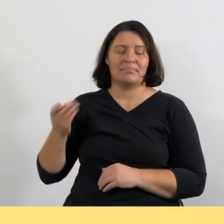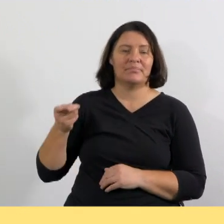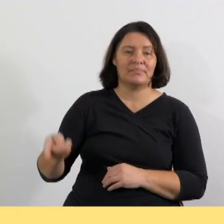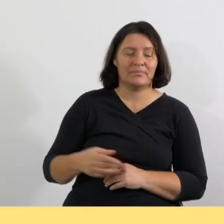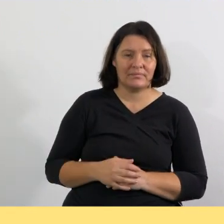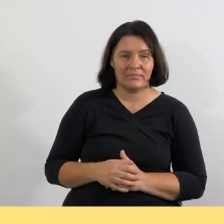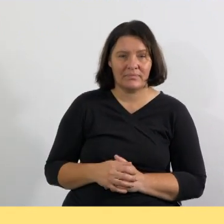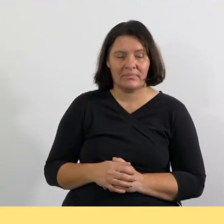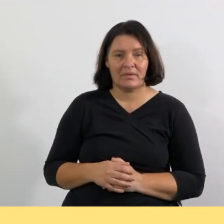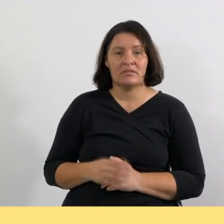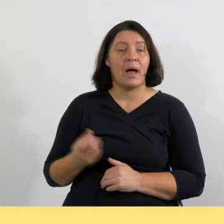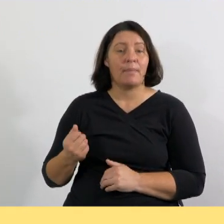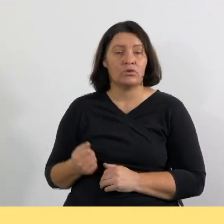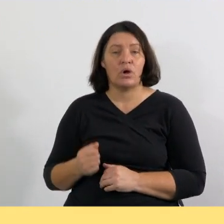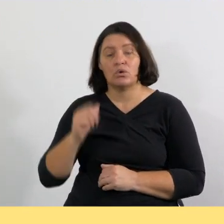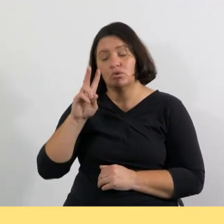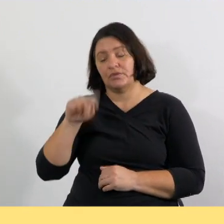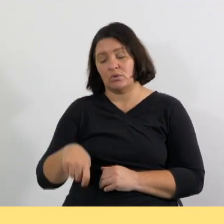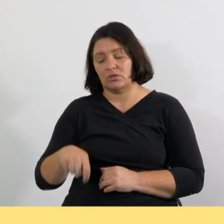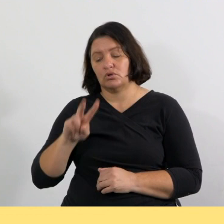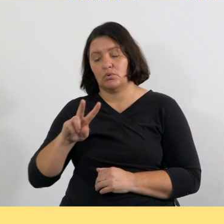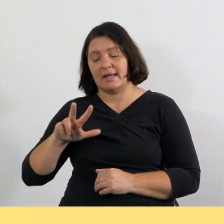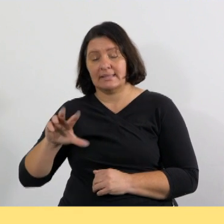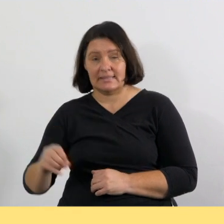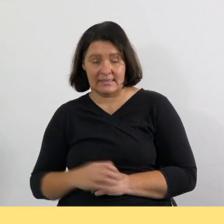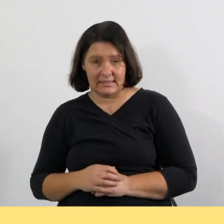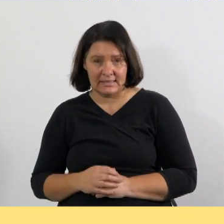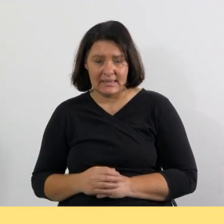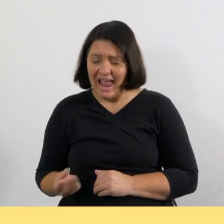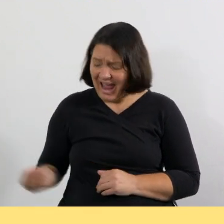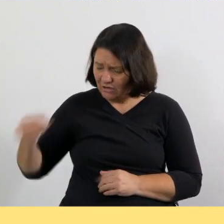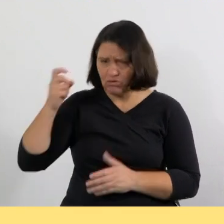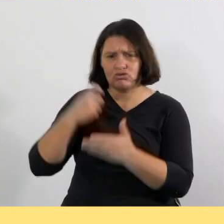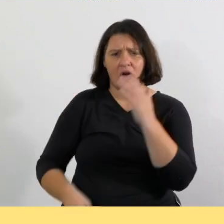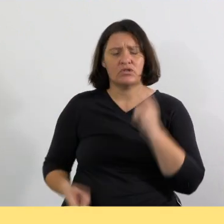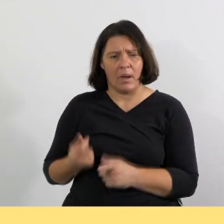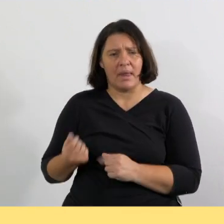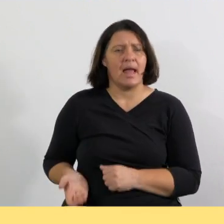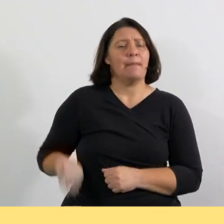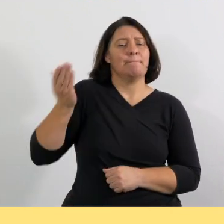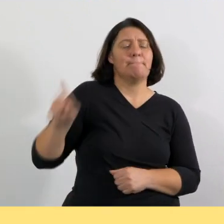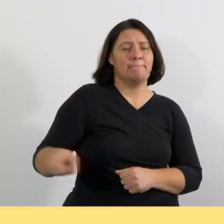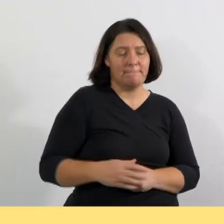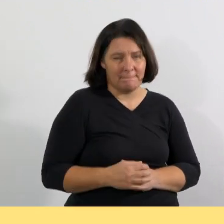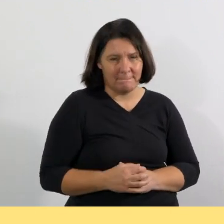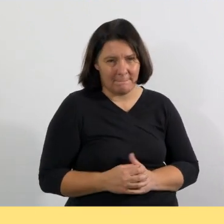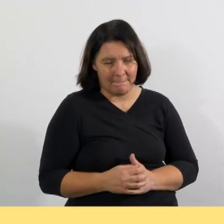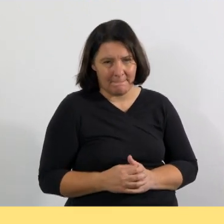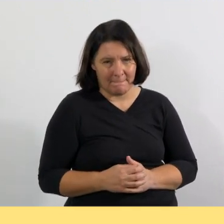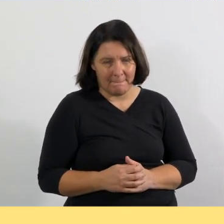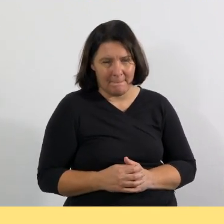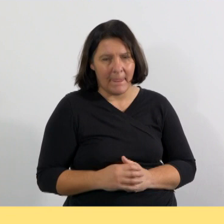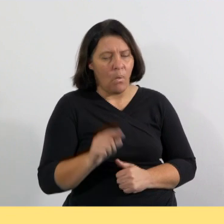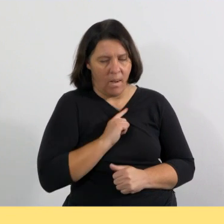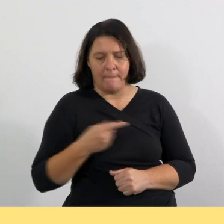credits. And the amount is 2,280. Interest has been charged by a creditor on an